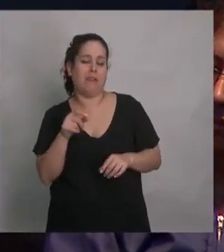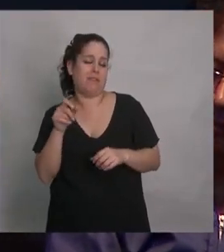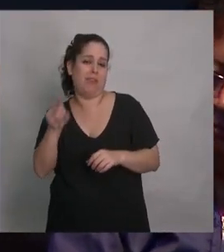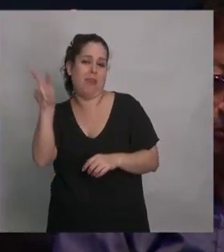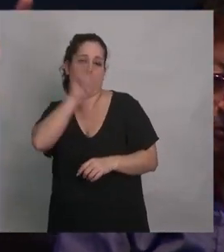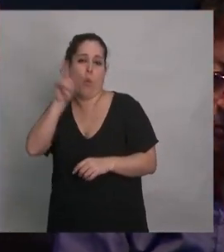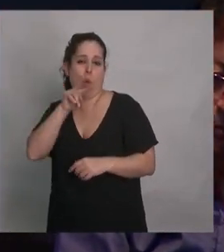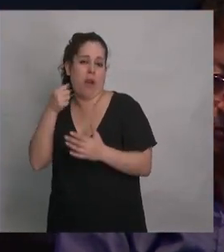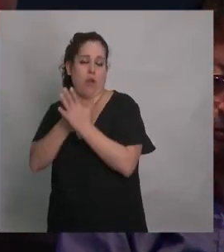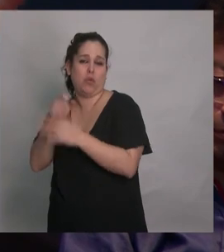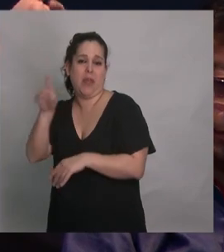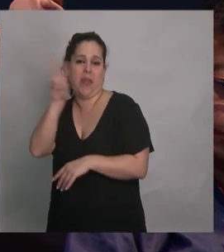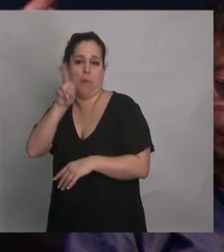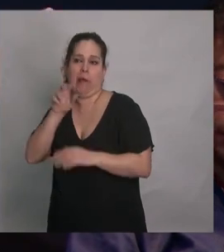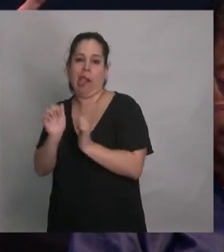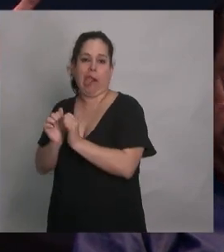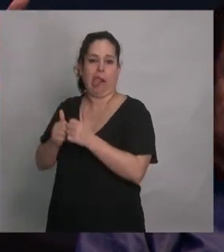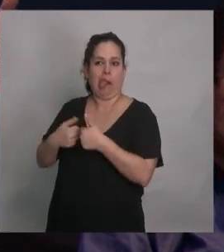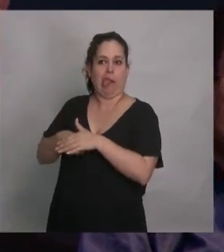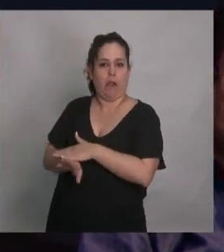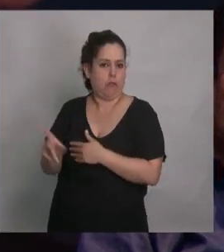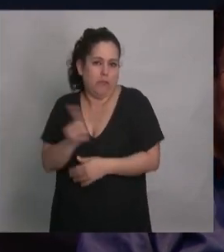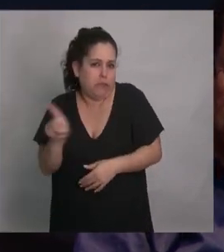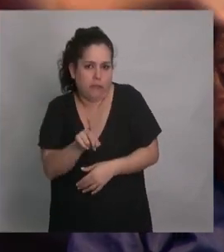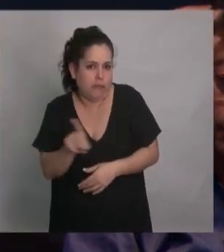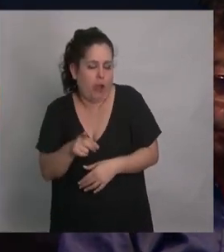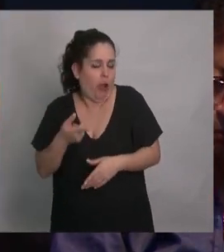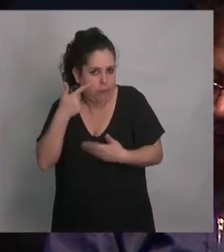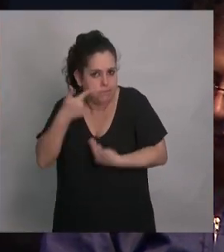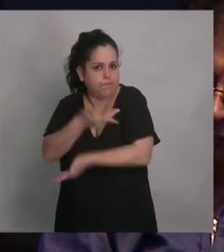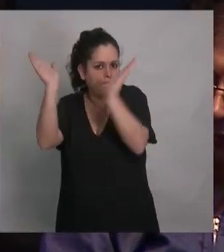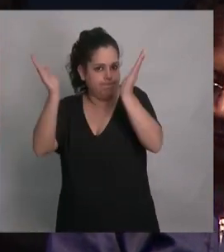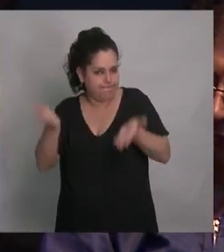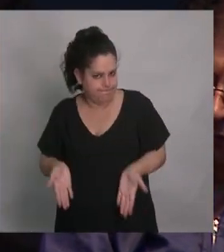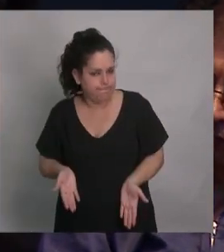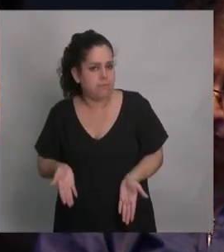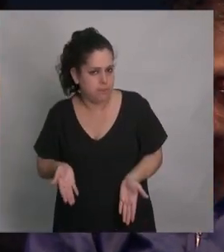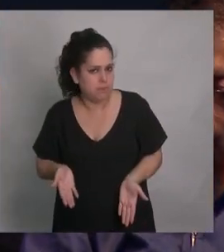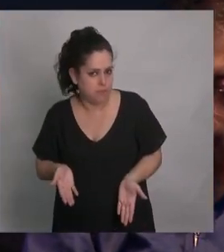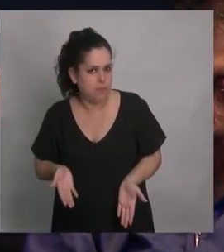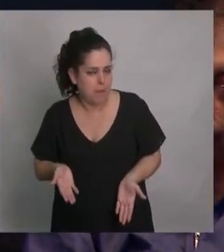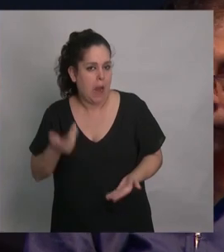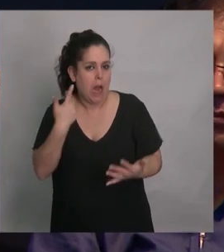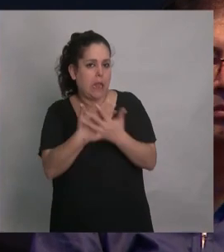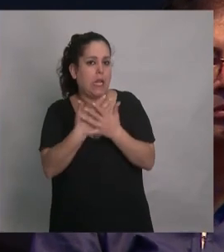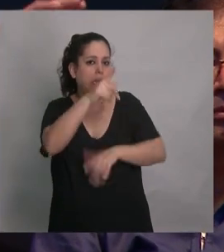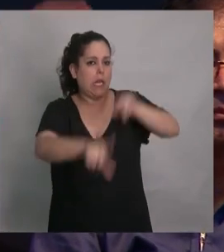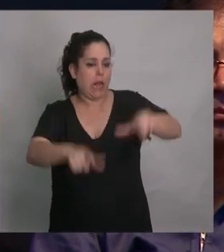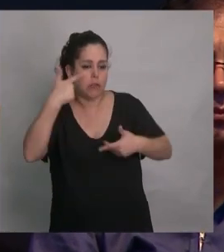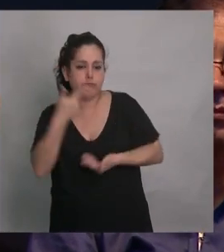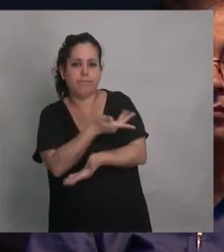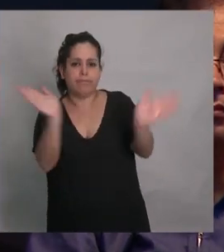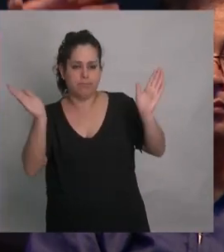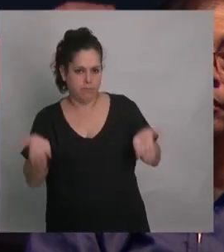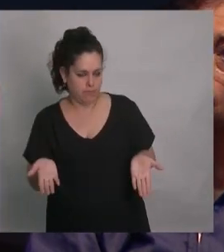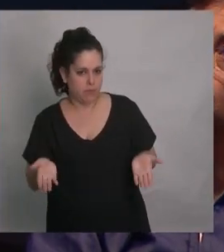women, the agenda of women, to take it ahead of the people so that it is a bit more radical. We are in